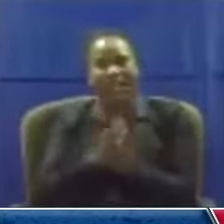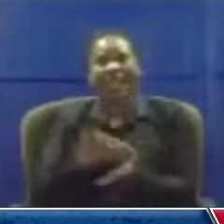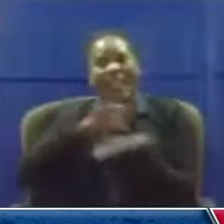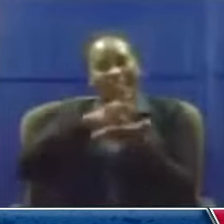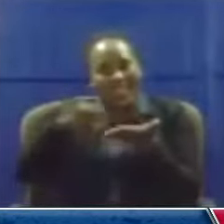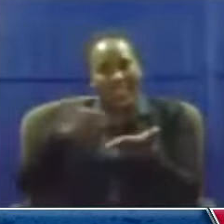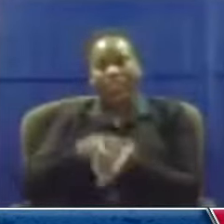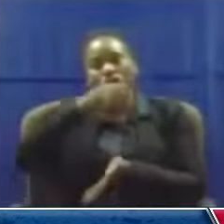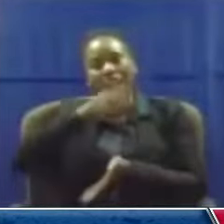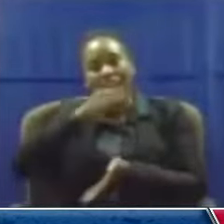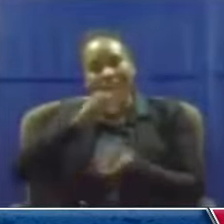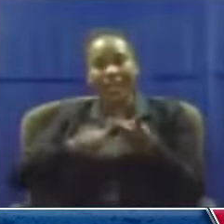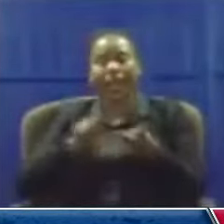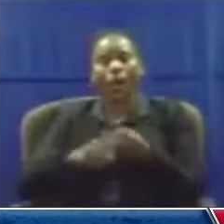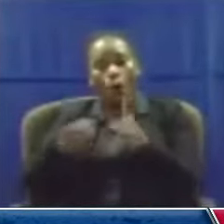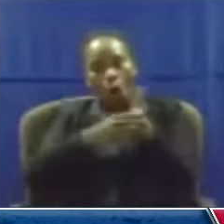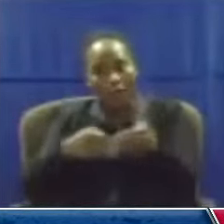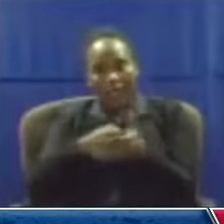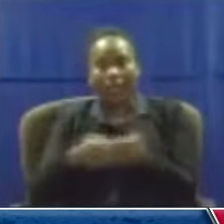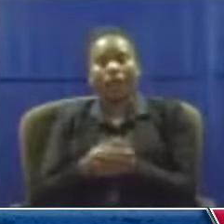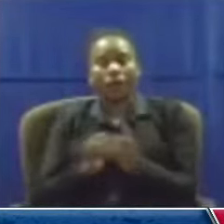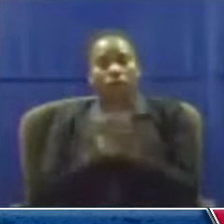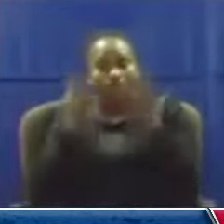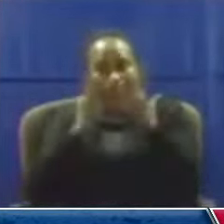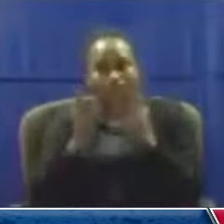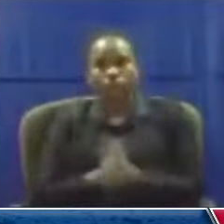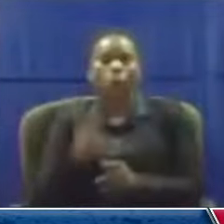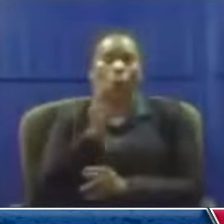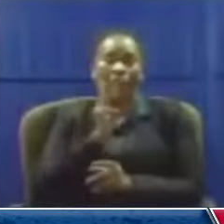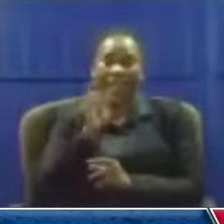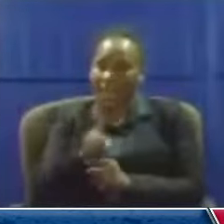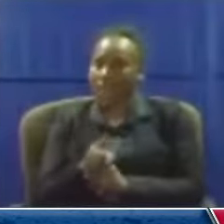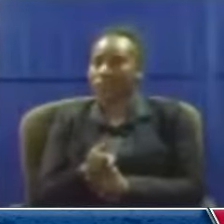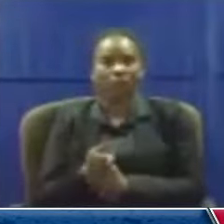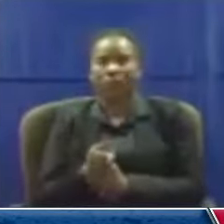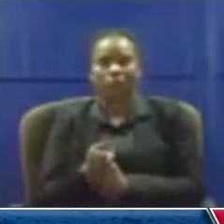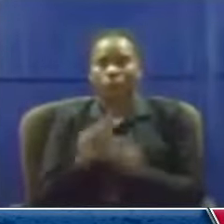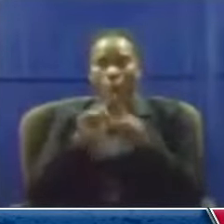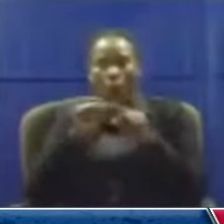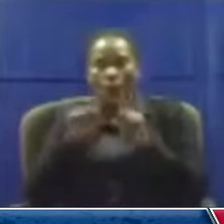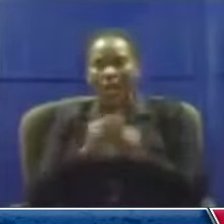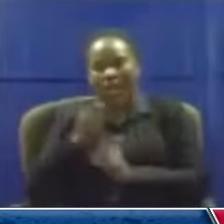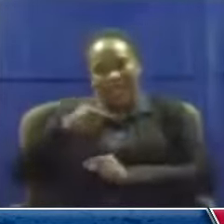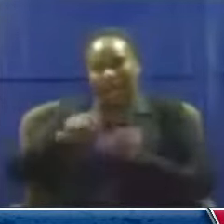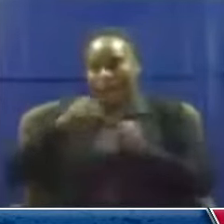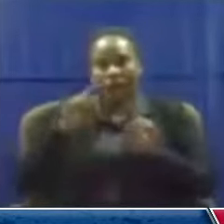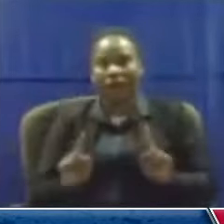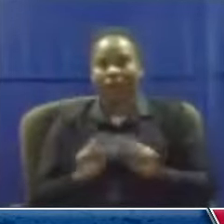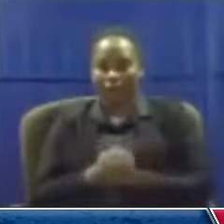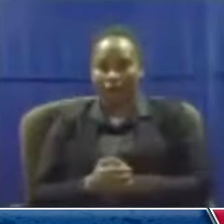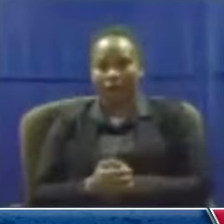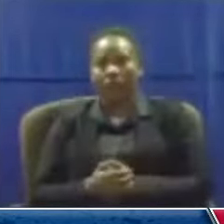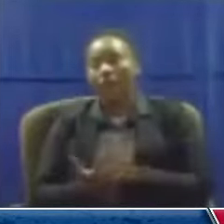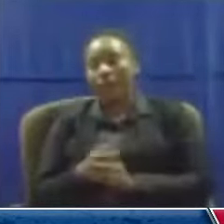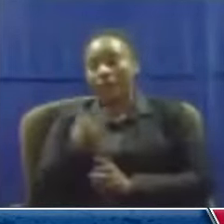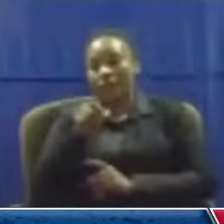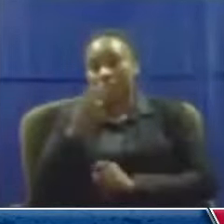and cleaning water, cannot be overstated. But somebody needs to drive this, and therein lies the